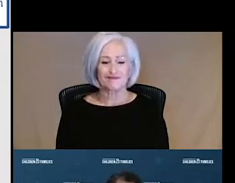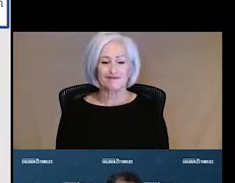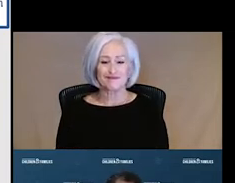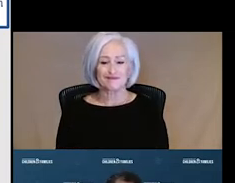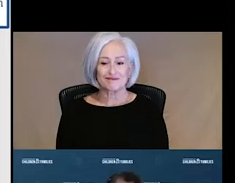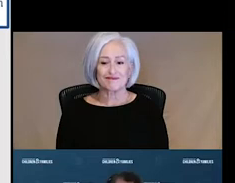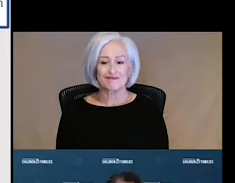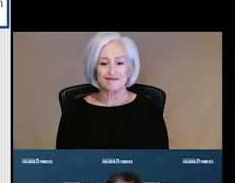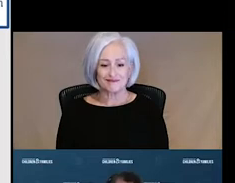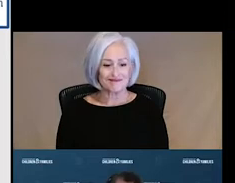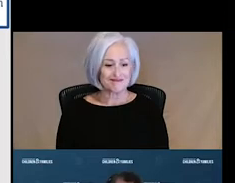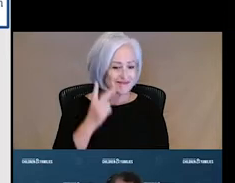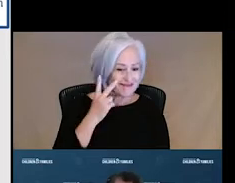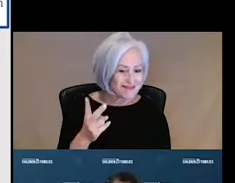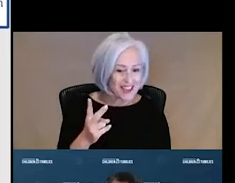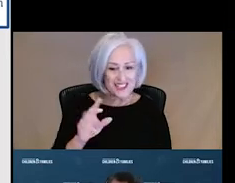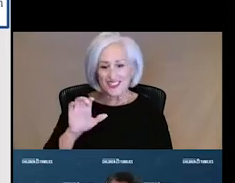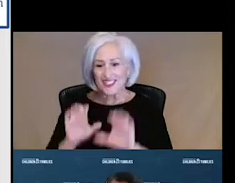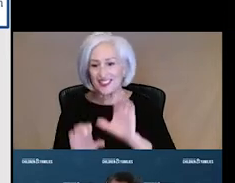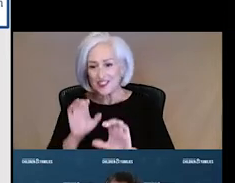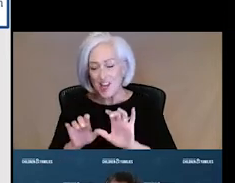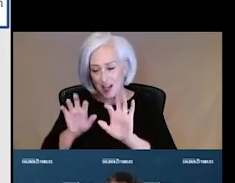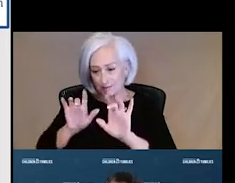People are typing in the chat and answering the poll at the same time.